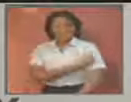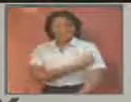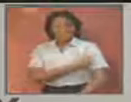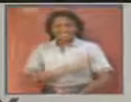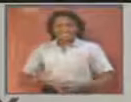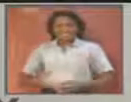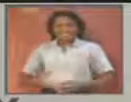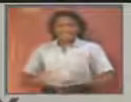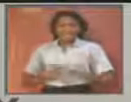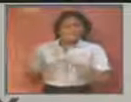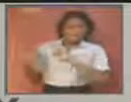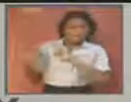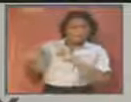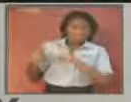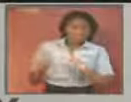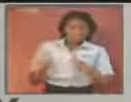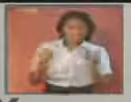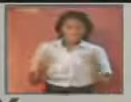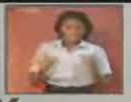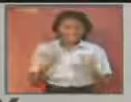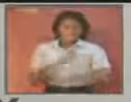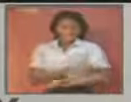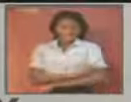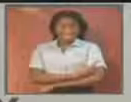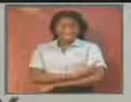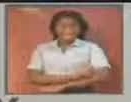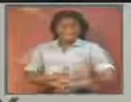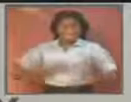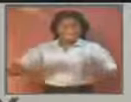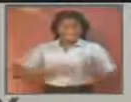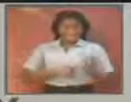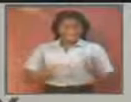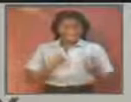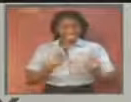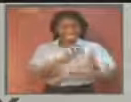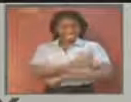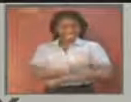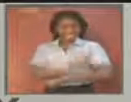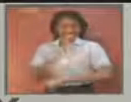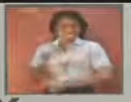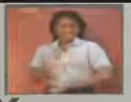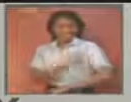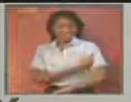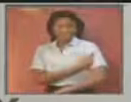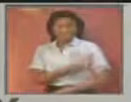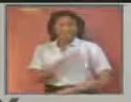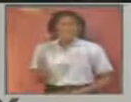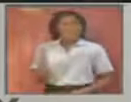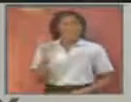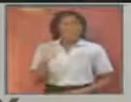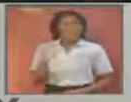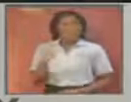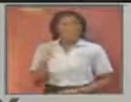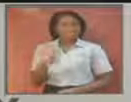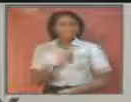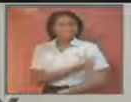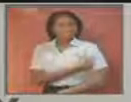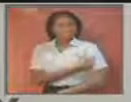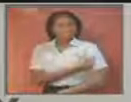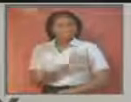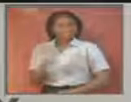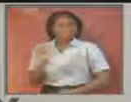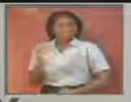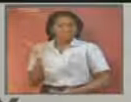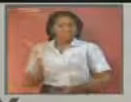of today, June 7th. Second dose sites for AstraZeneca run by the Eastern RHA would